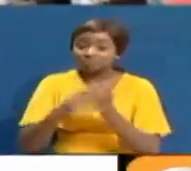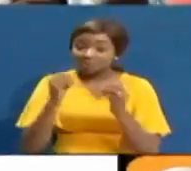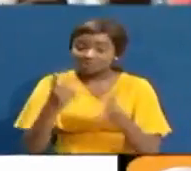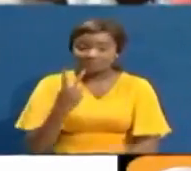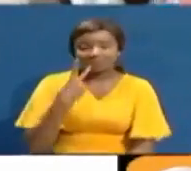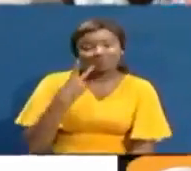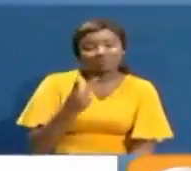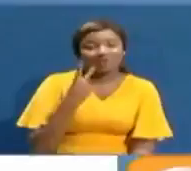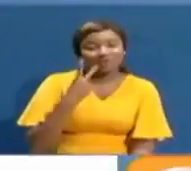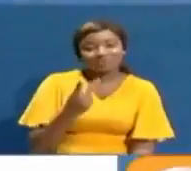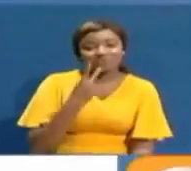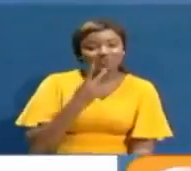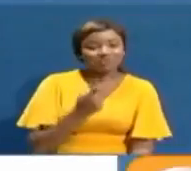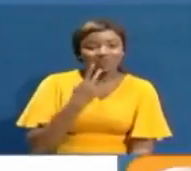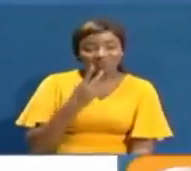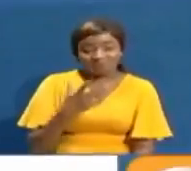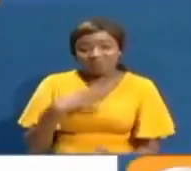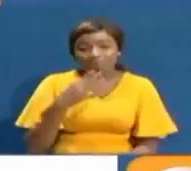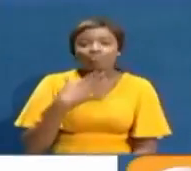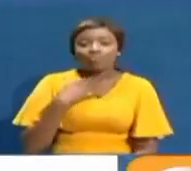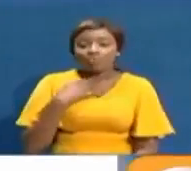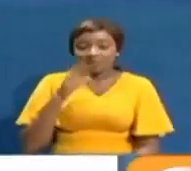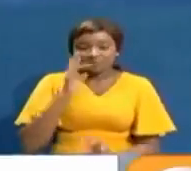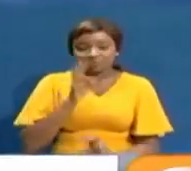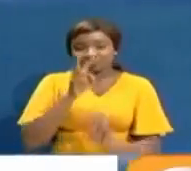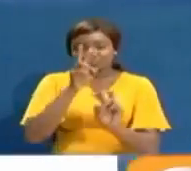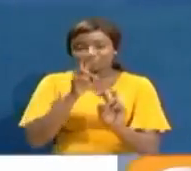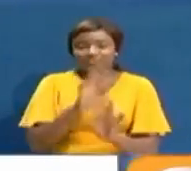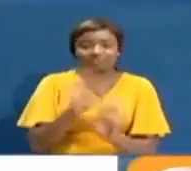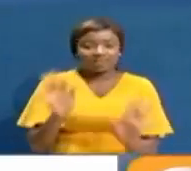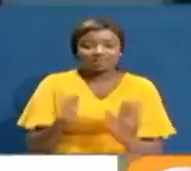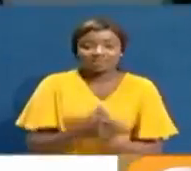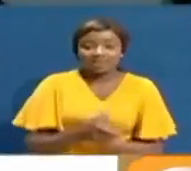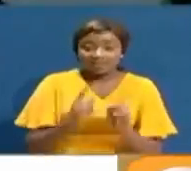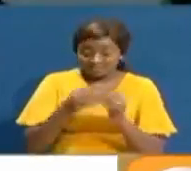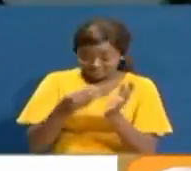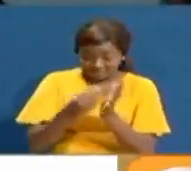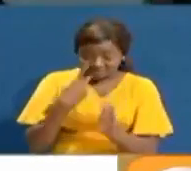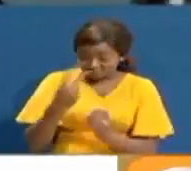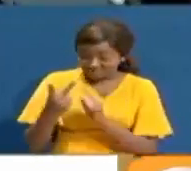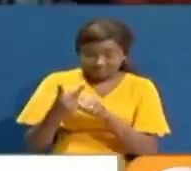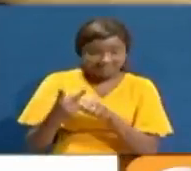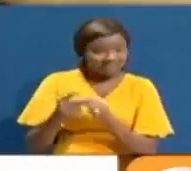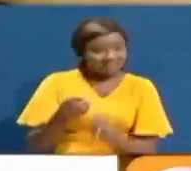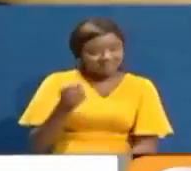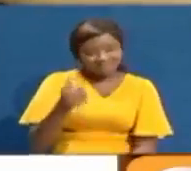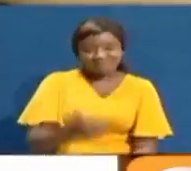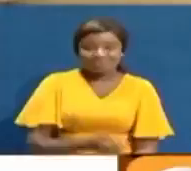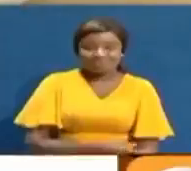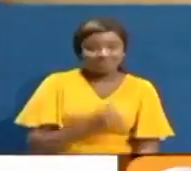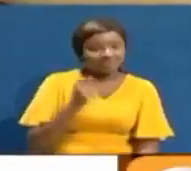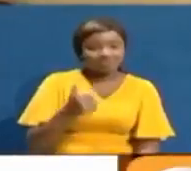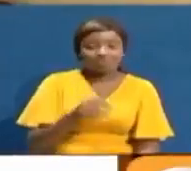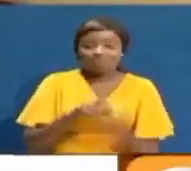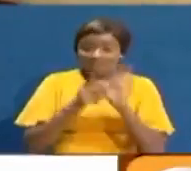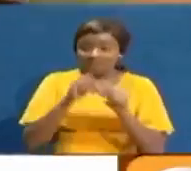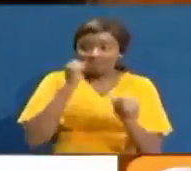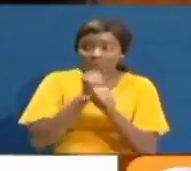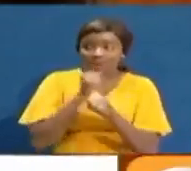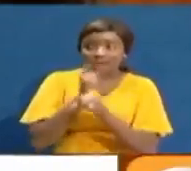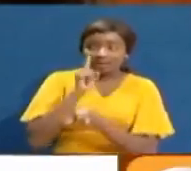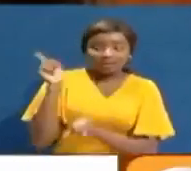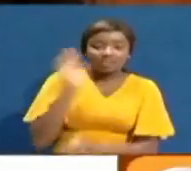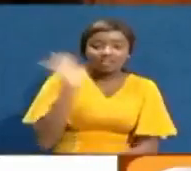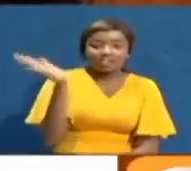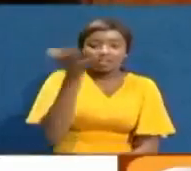for a group of visitors who are keen to witness their aerial exploits. But the money is too little to make ends meet. Kibet is forced to work as a waiter